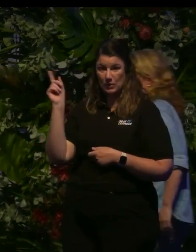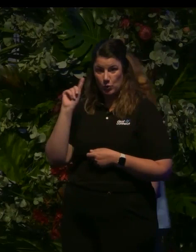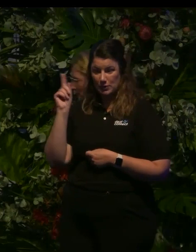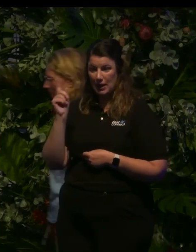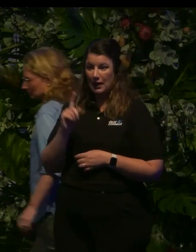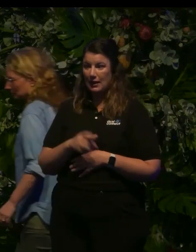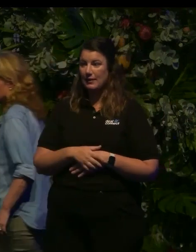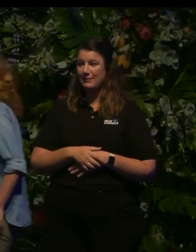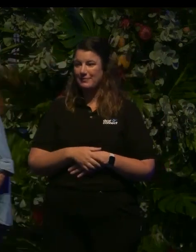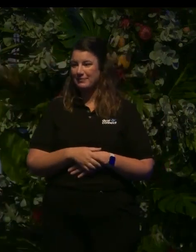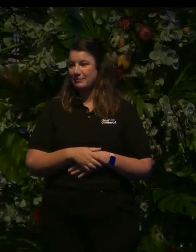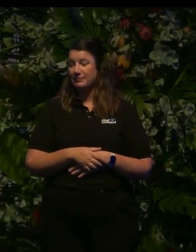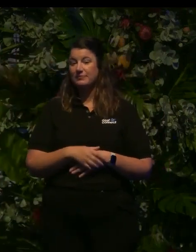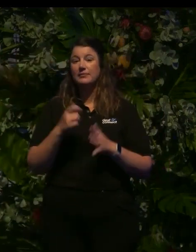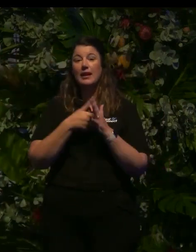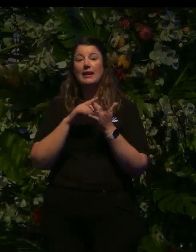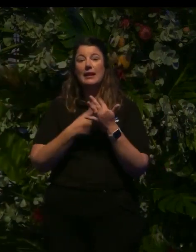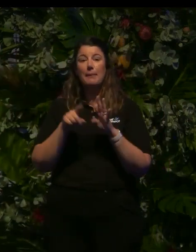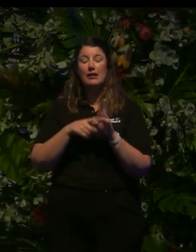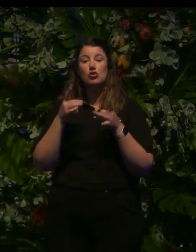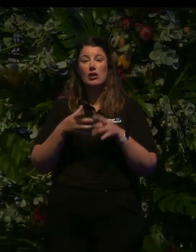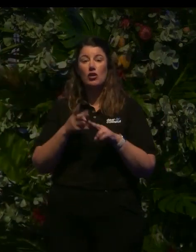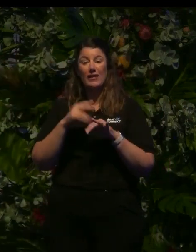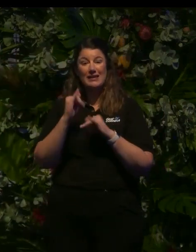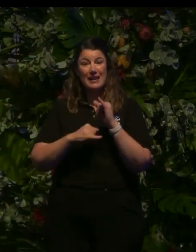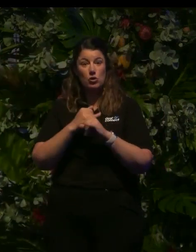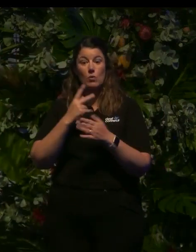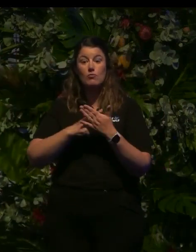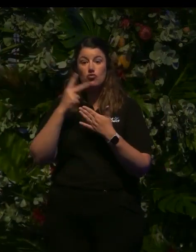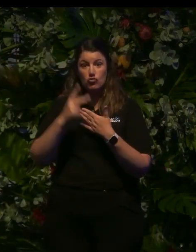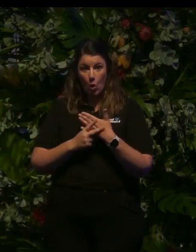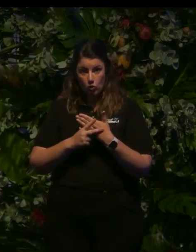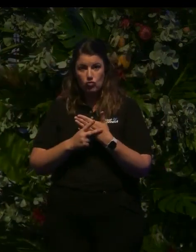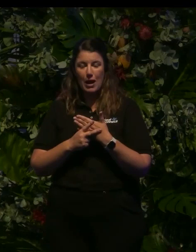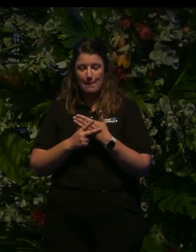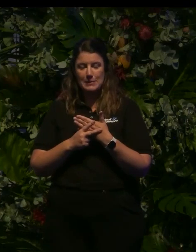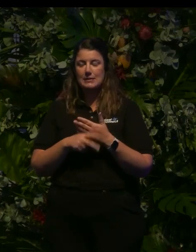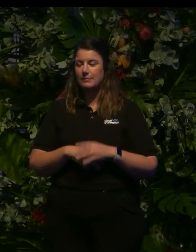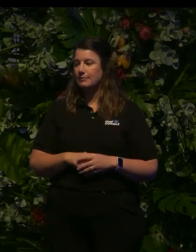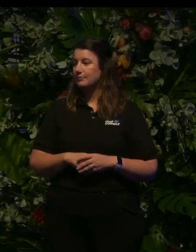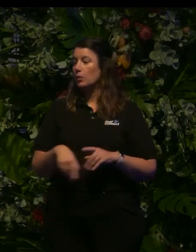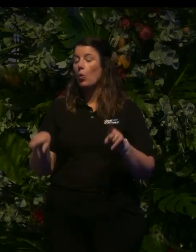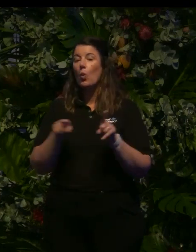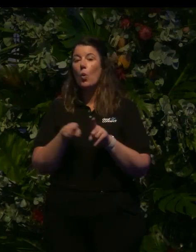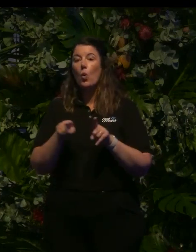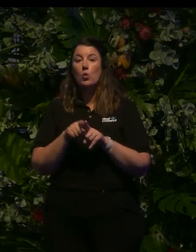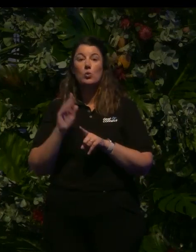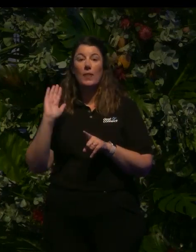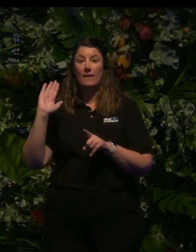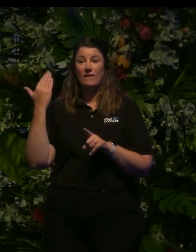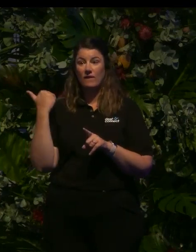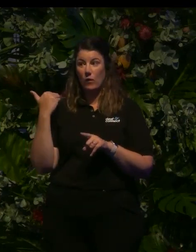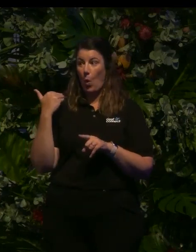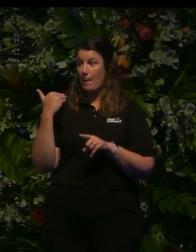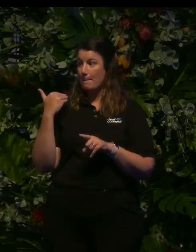the panel. Kimberly is the Director of International Programs and Partners at Egale Canada. She's also the former